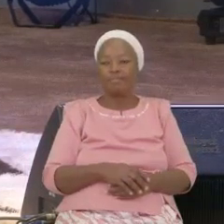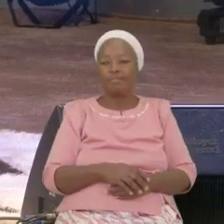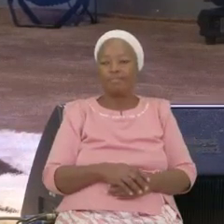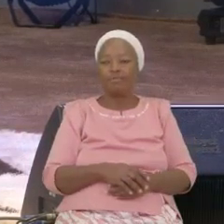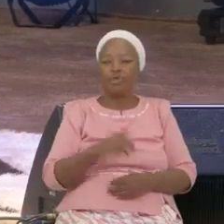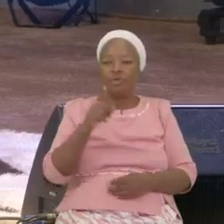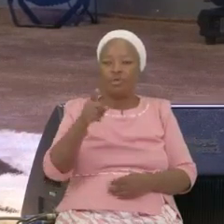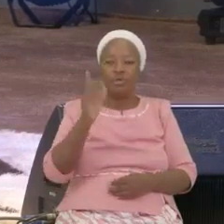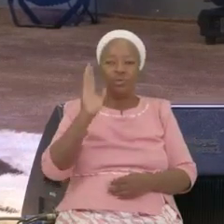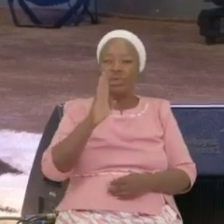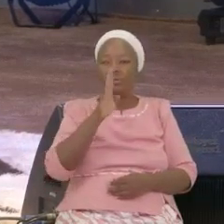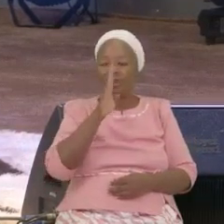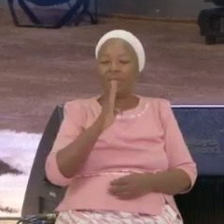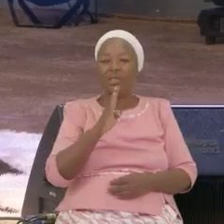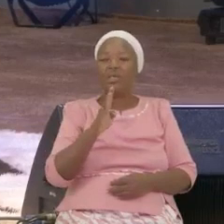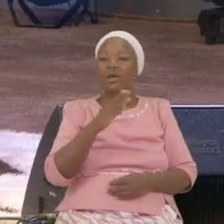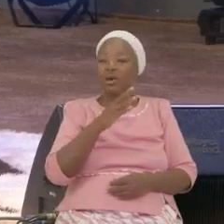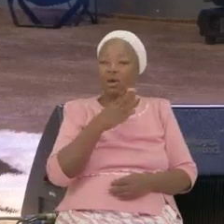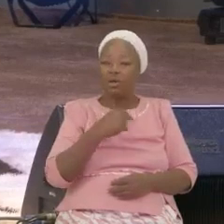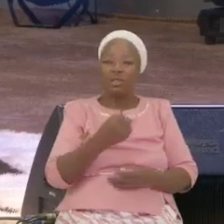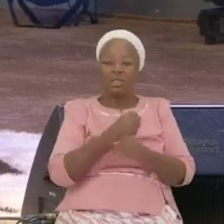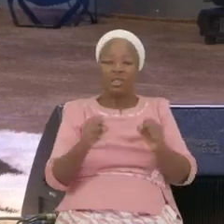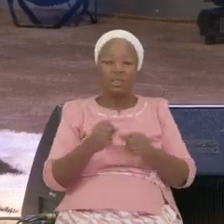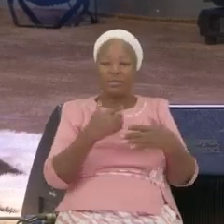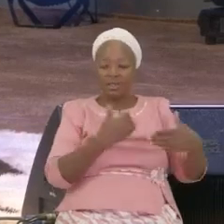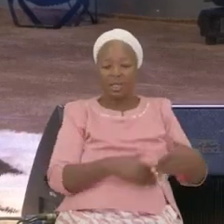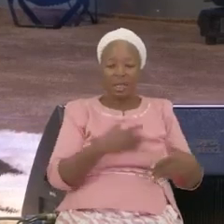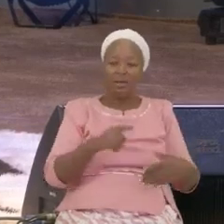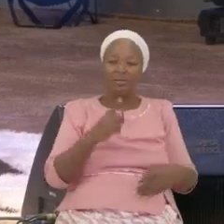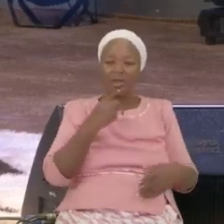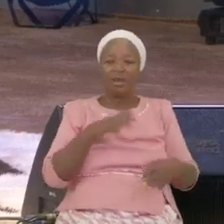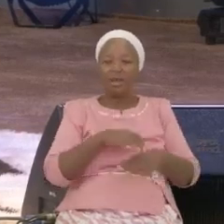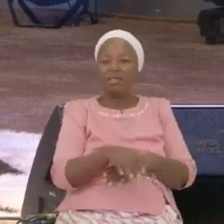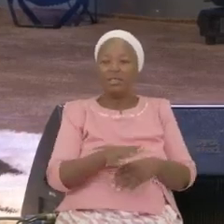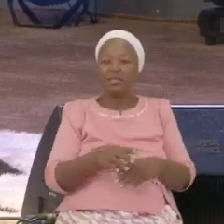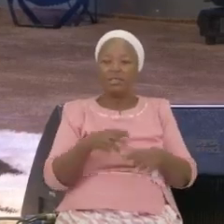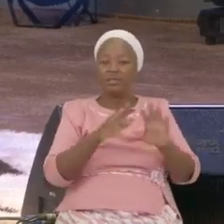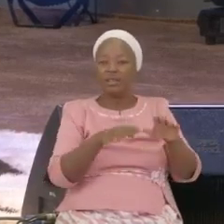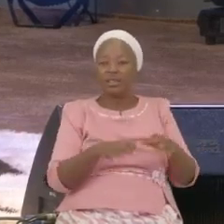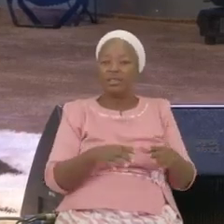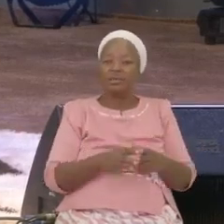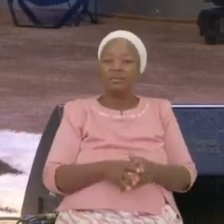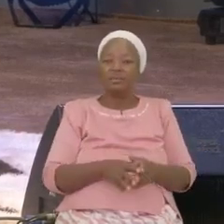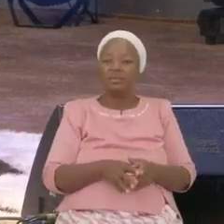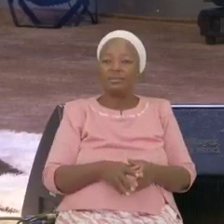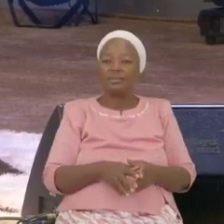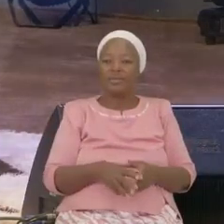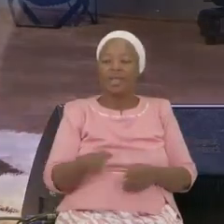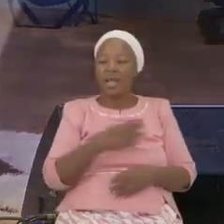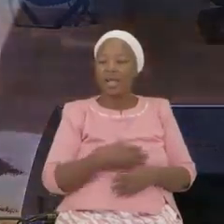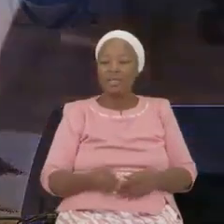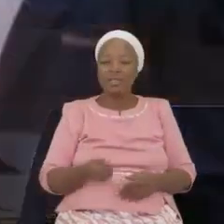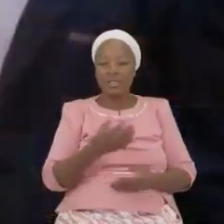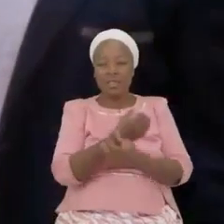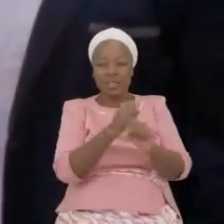You'll be on the singing side of the Red Sea, shouting side of the Red